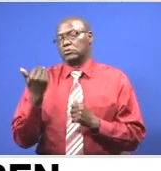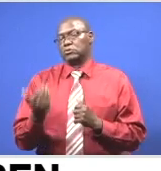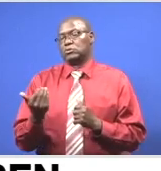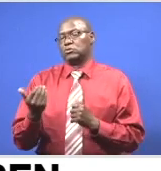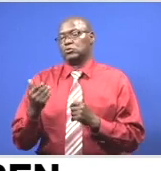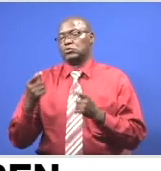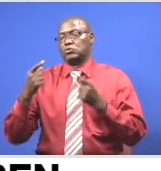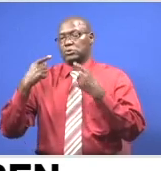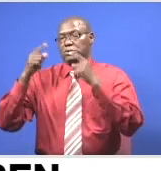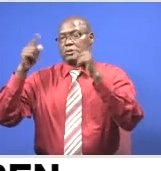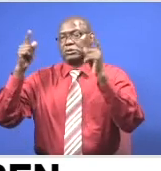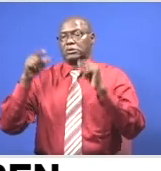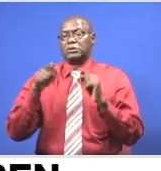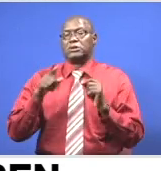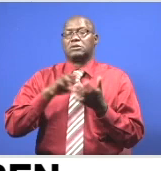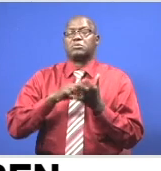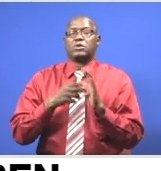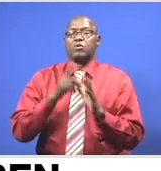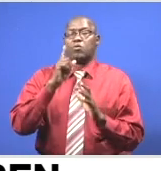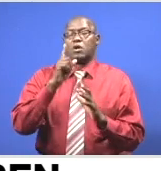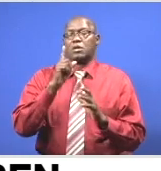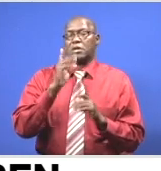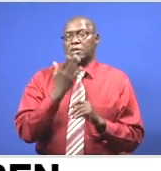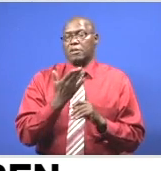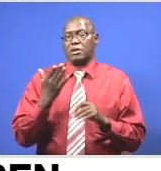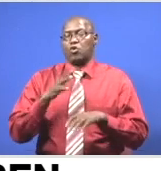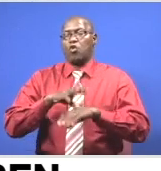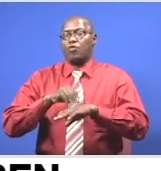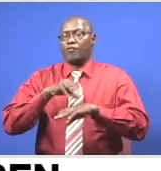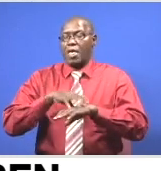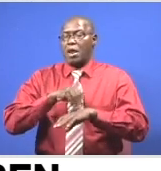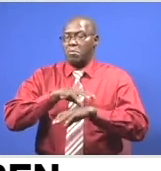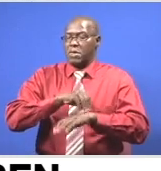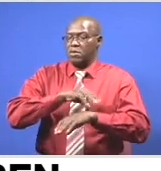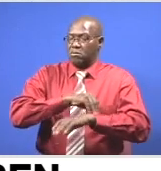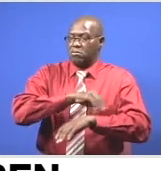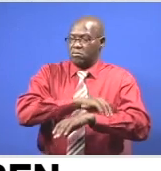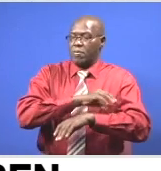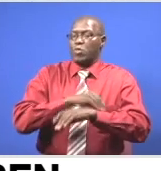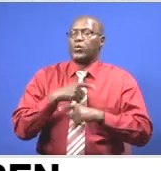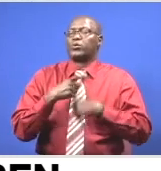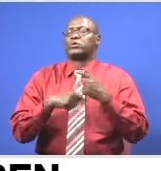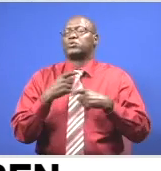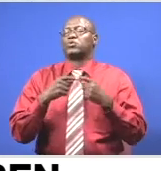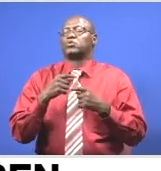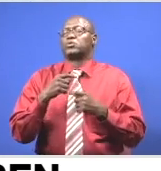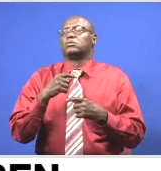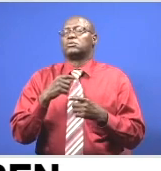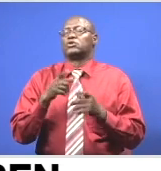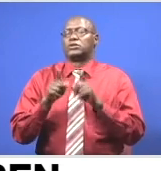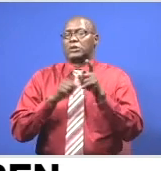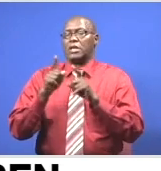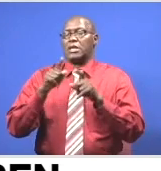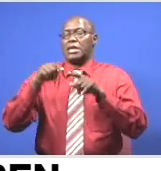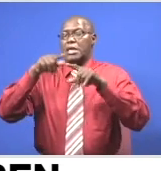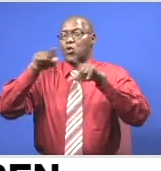thrive. That means one thing: therapy is a continuous journey. It doesn't just stop in the therapy room. It